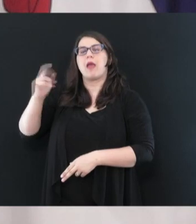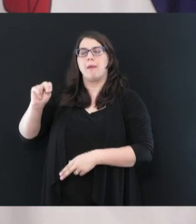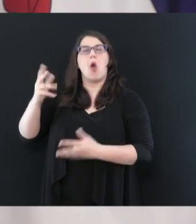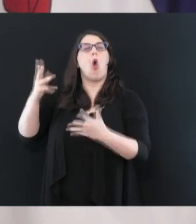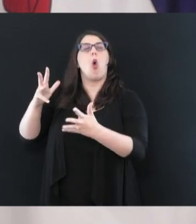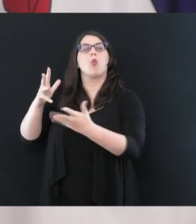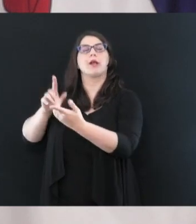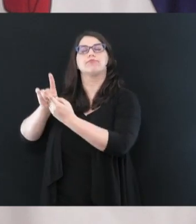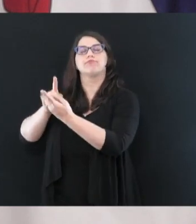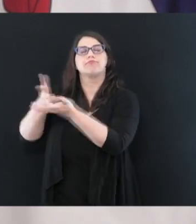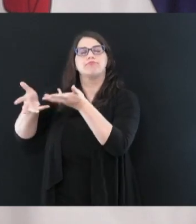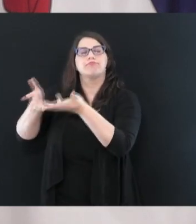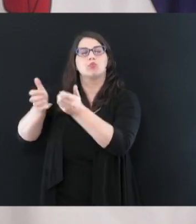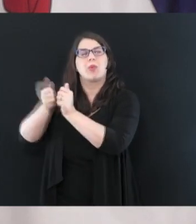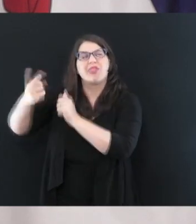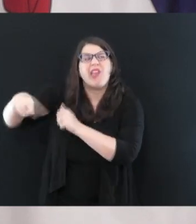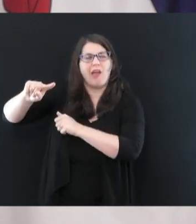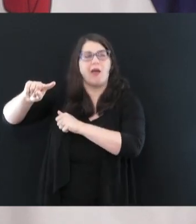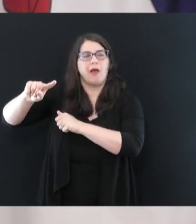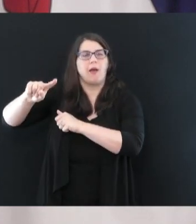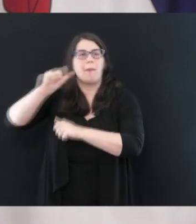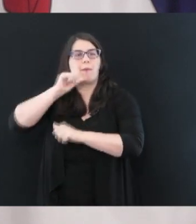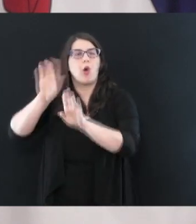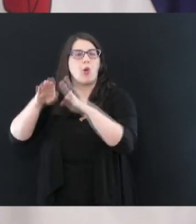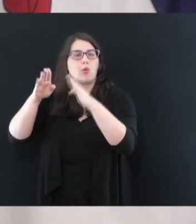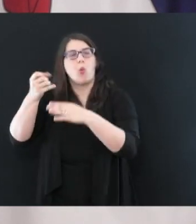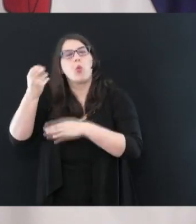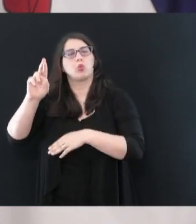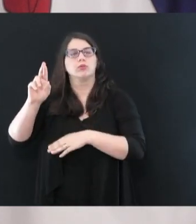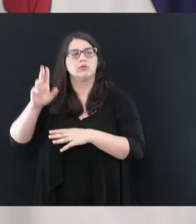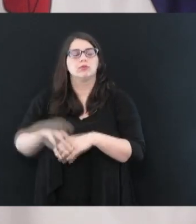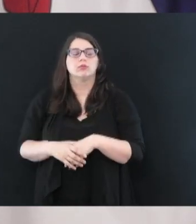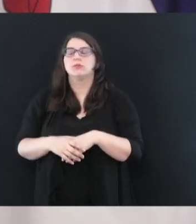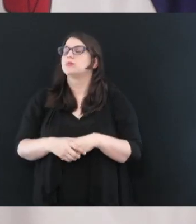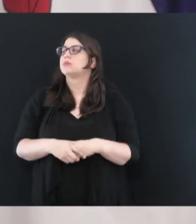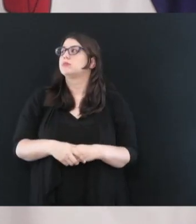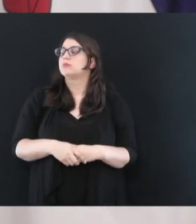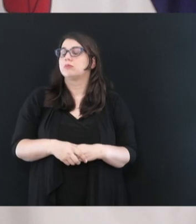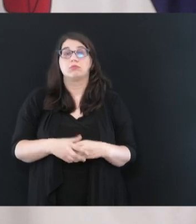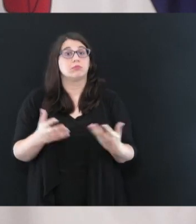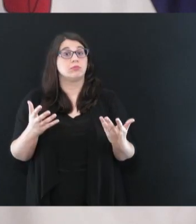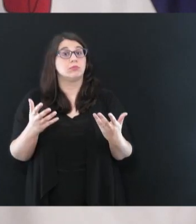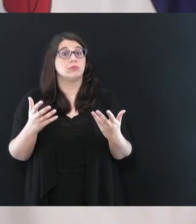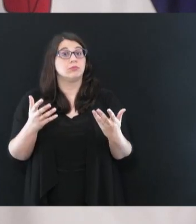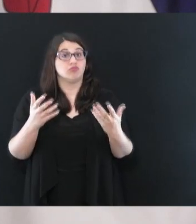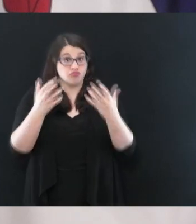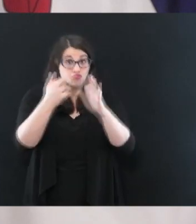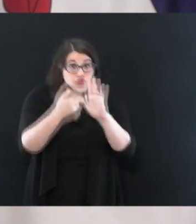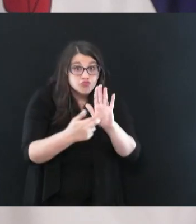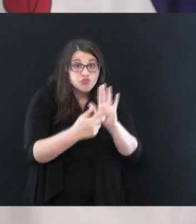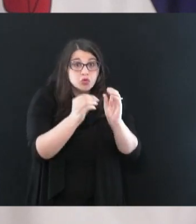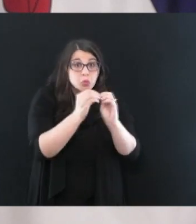people and everything. As far as the guidelines and stuff, all we want is just this,